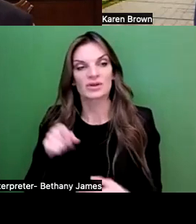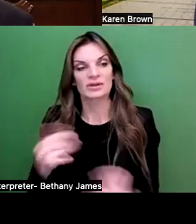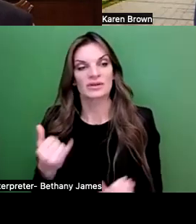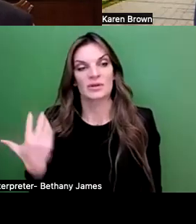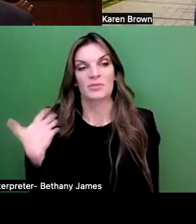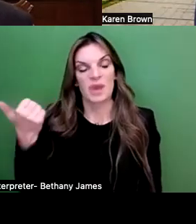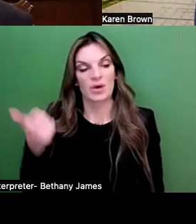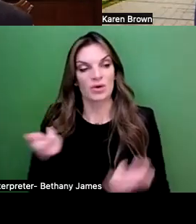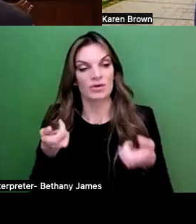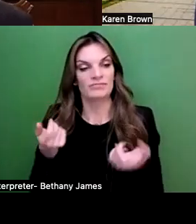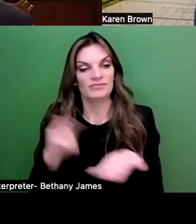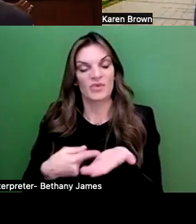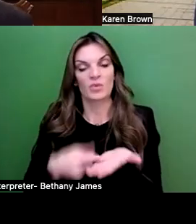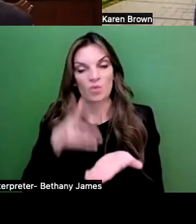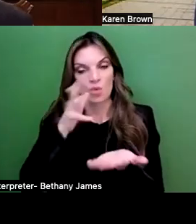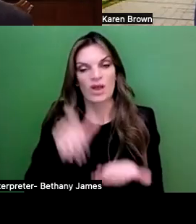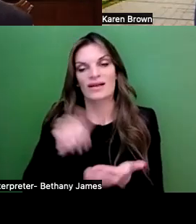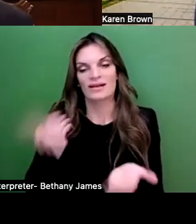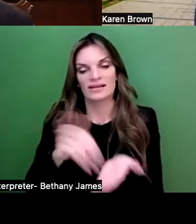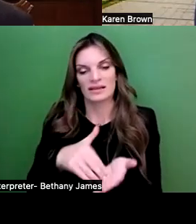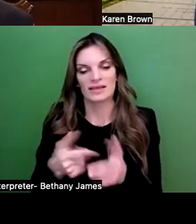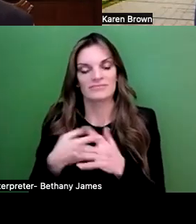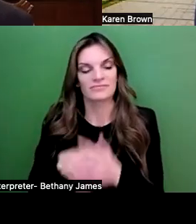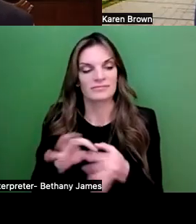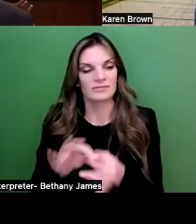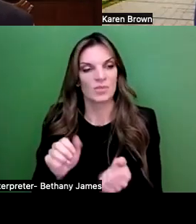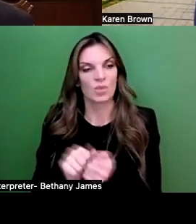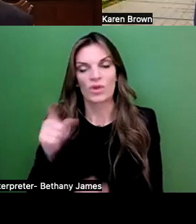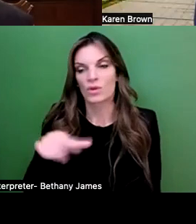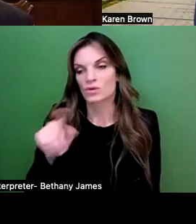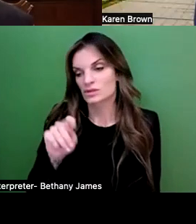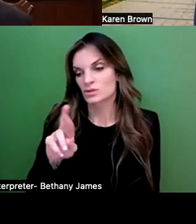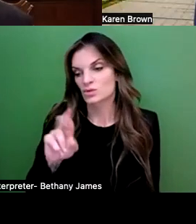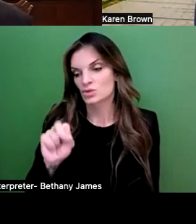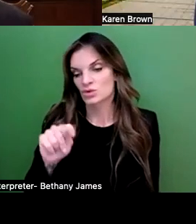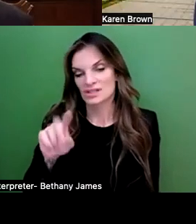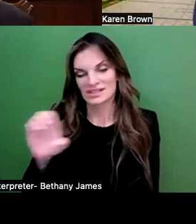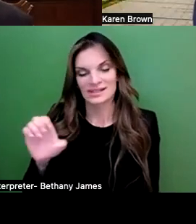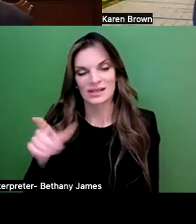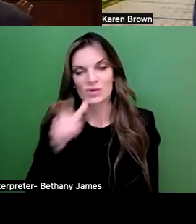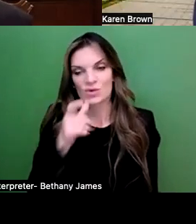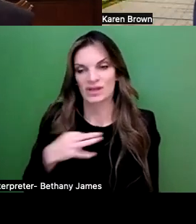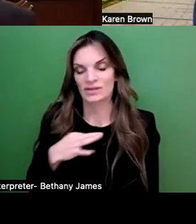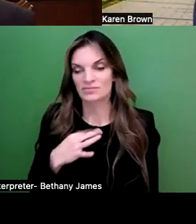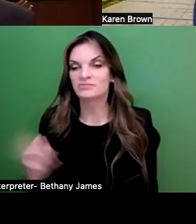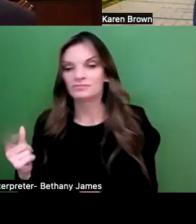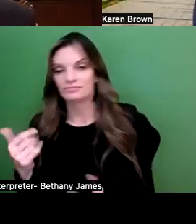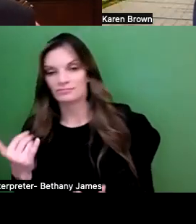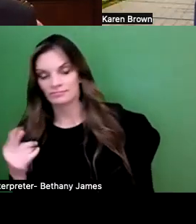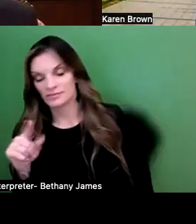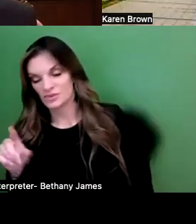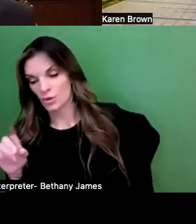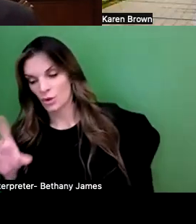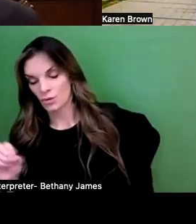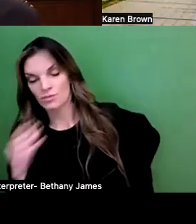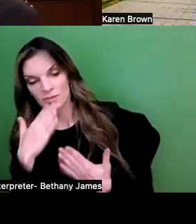forum. In a few minutes, we will begin the forum for trustee candidates. Thank you. Thank you.